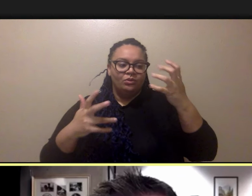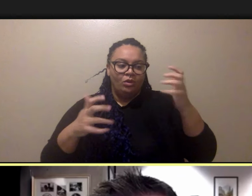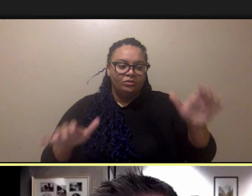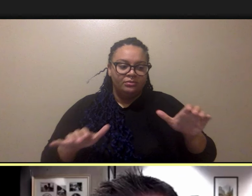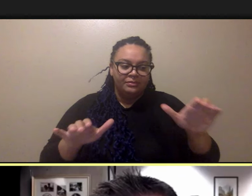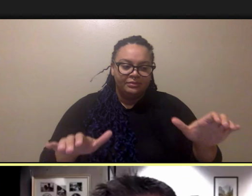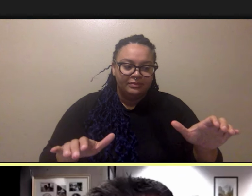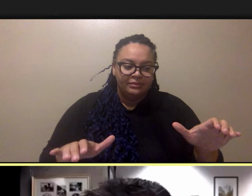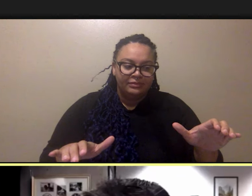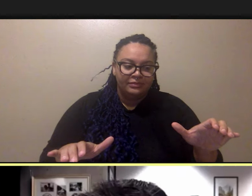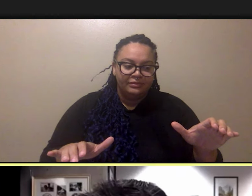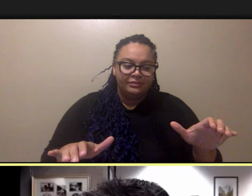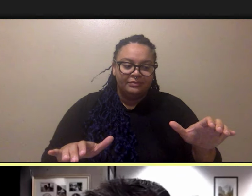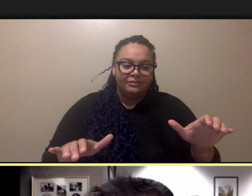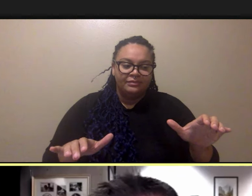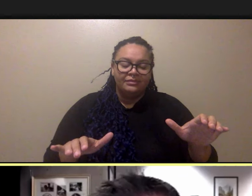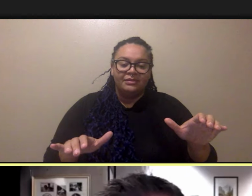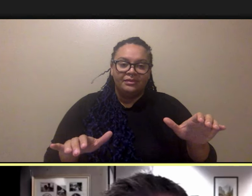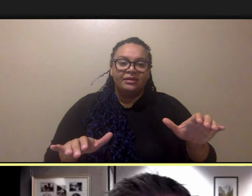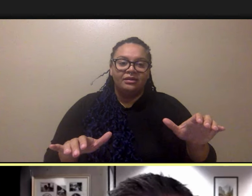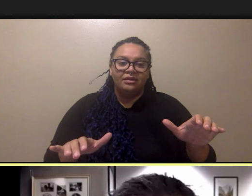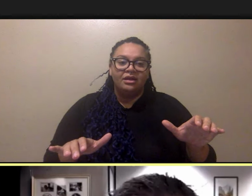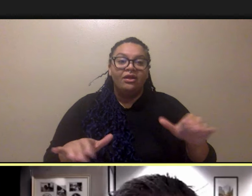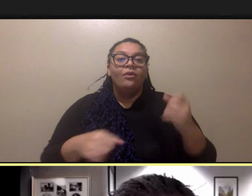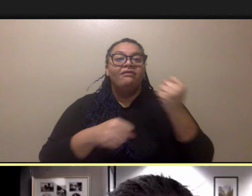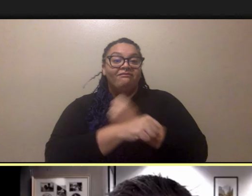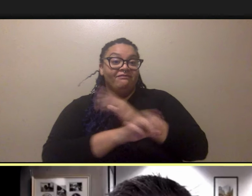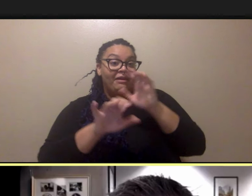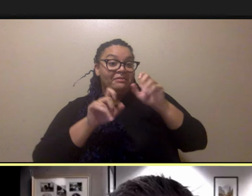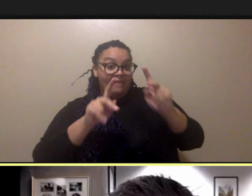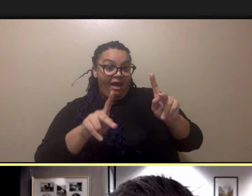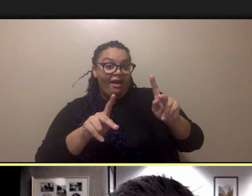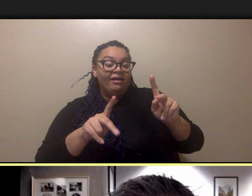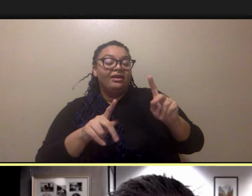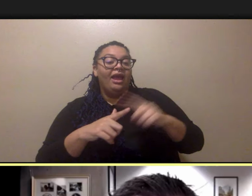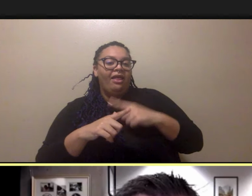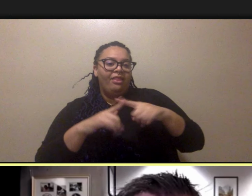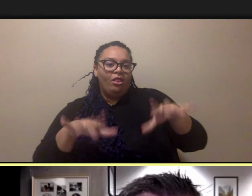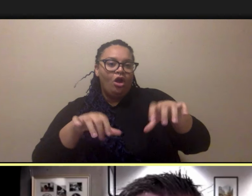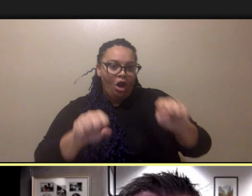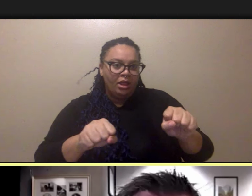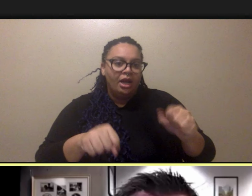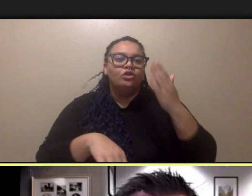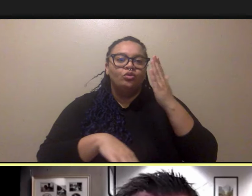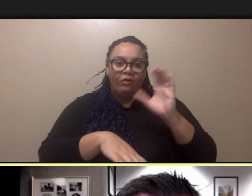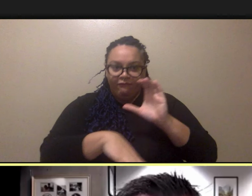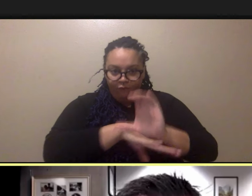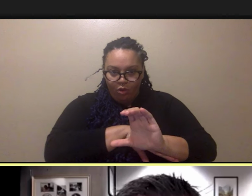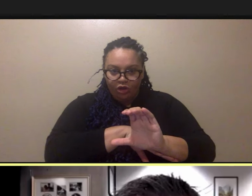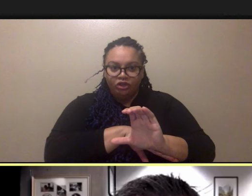to do, they would fight back, and then the colonizers would try to